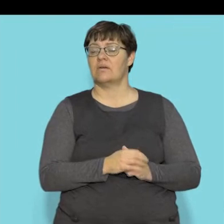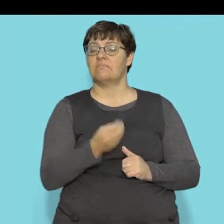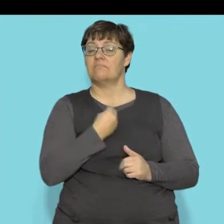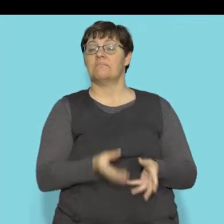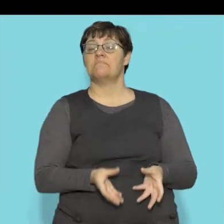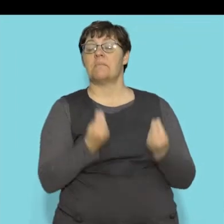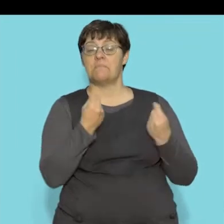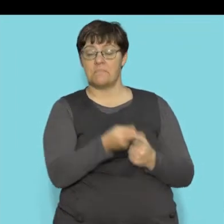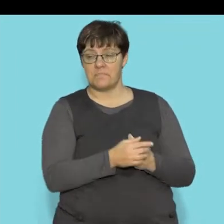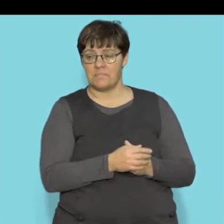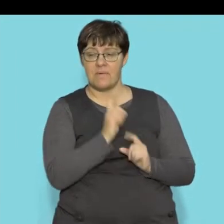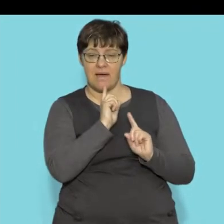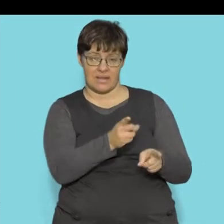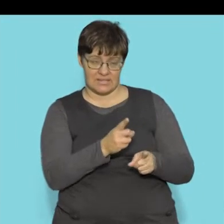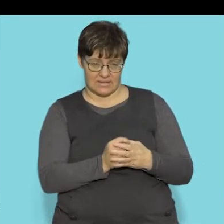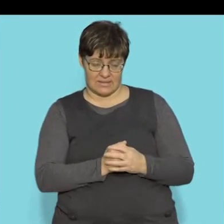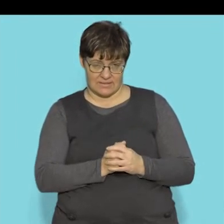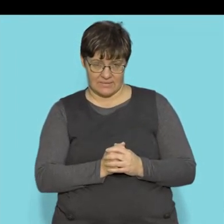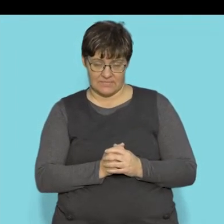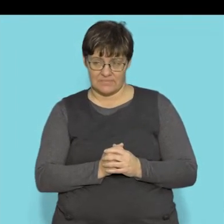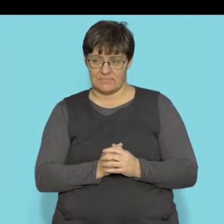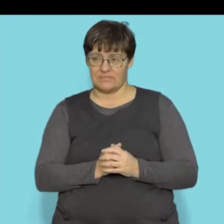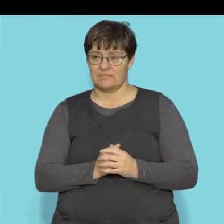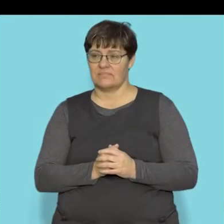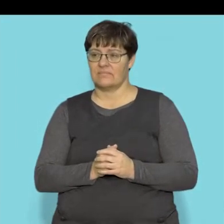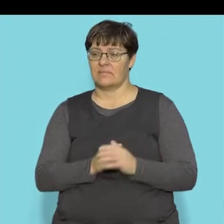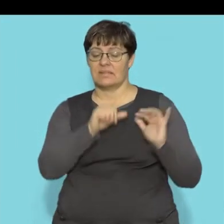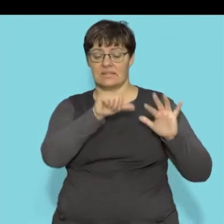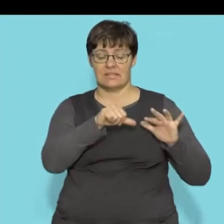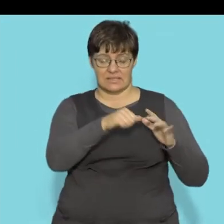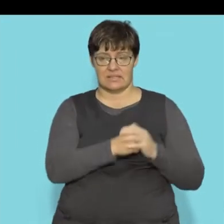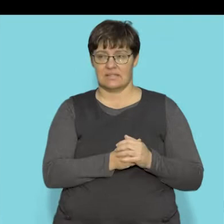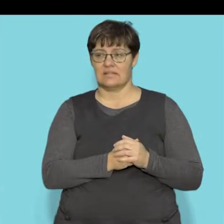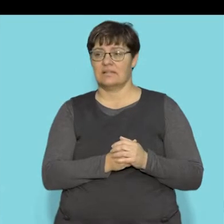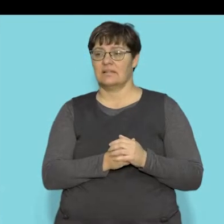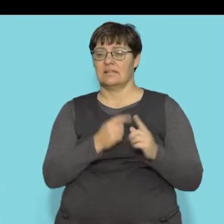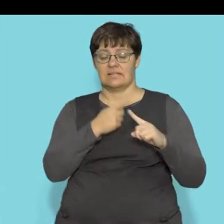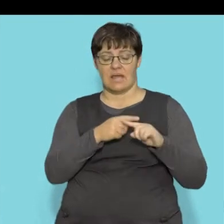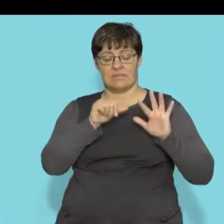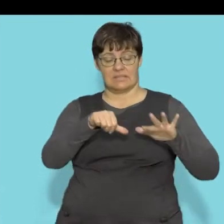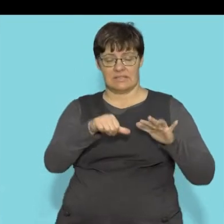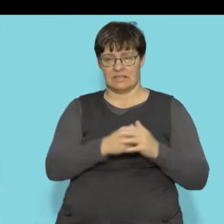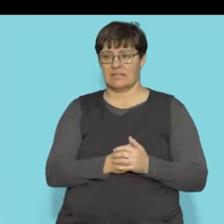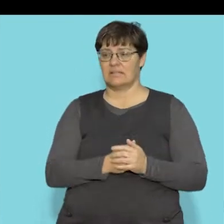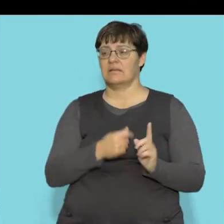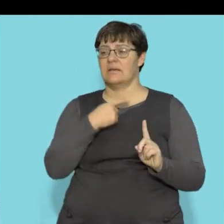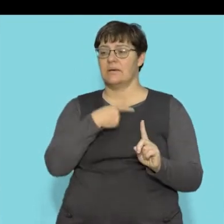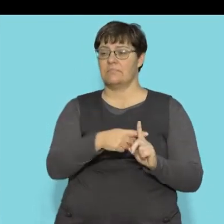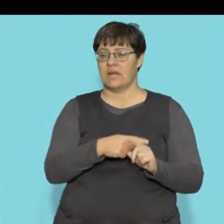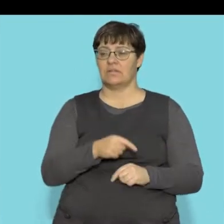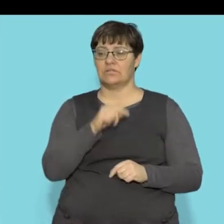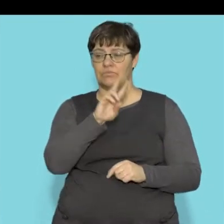because that will give me my answer for surface area. So it's going to be 16 times